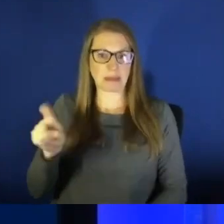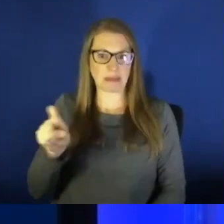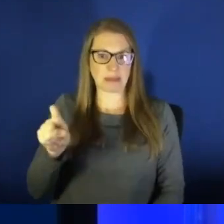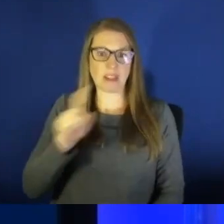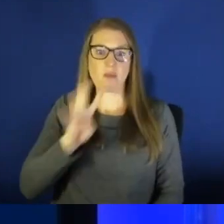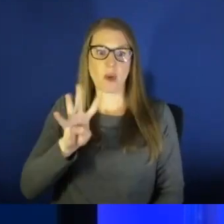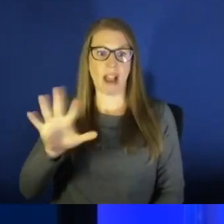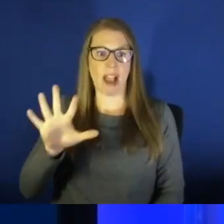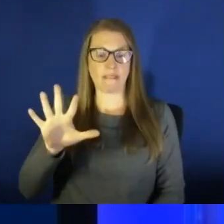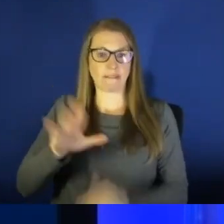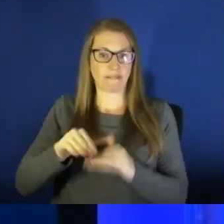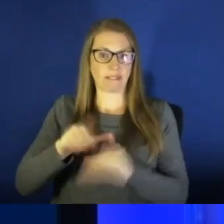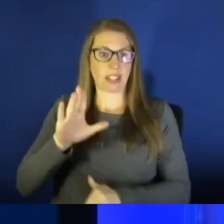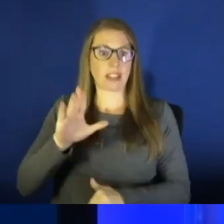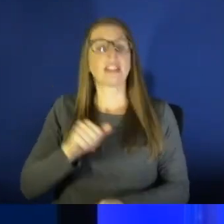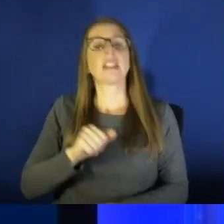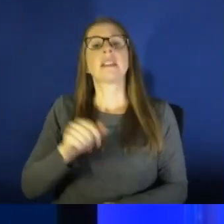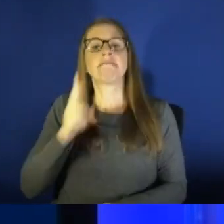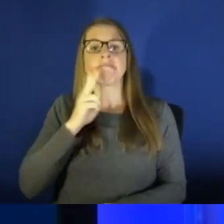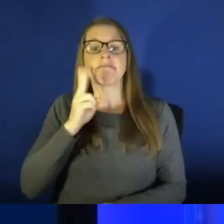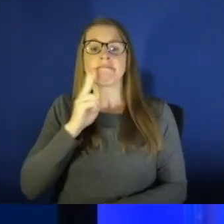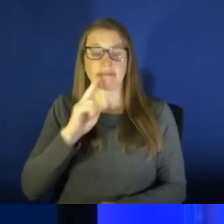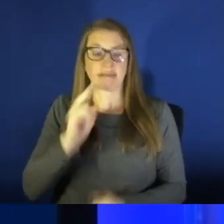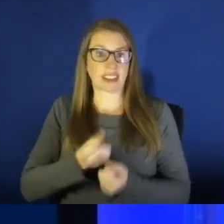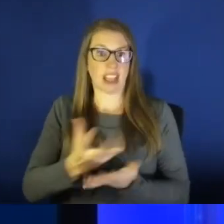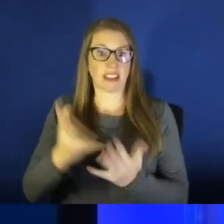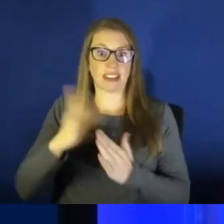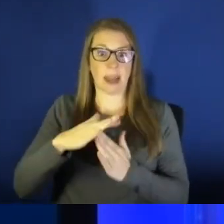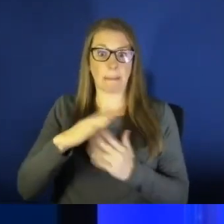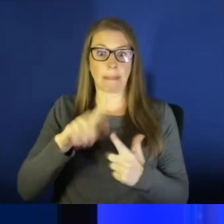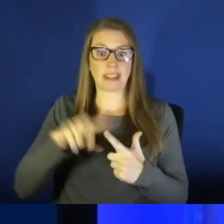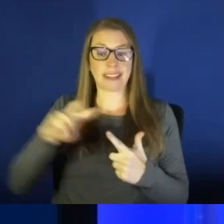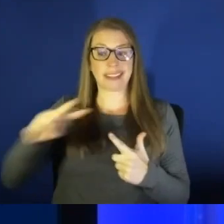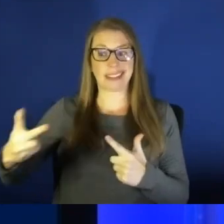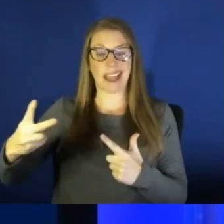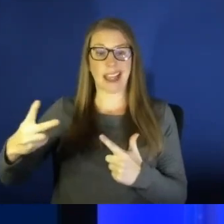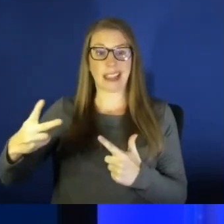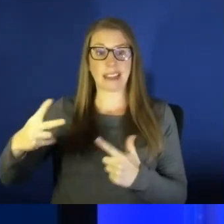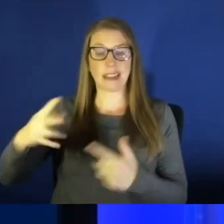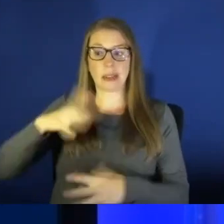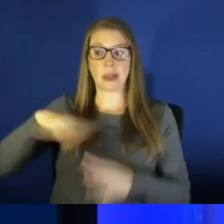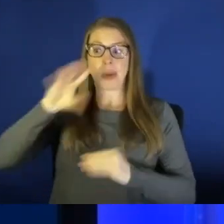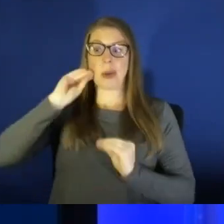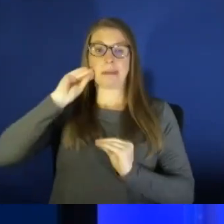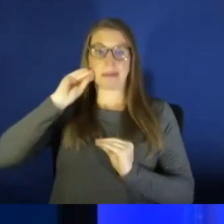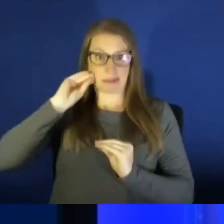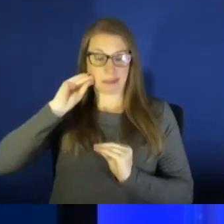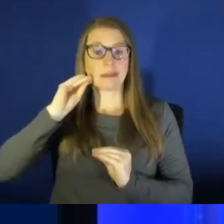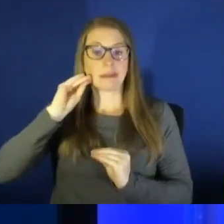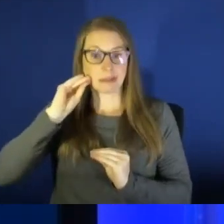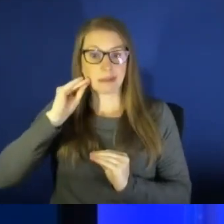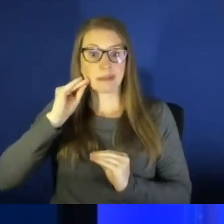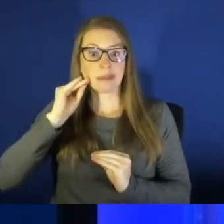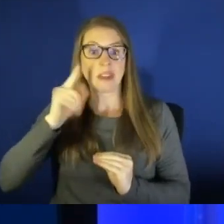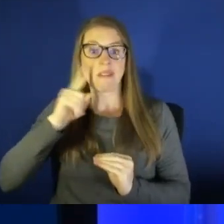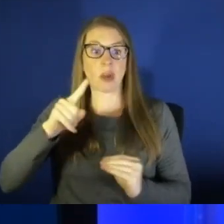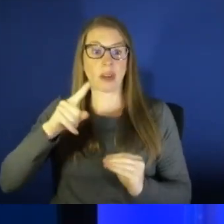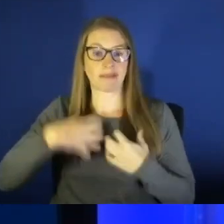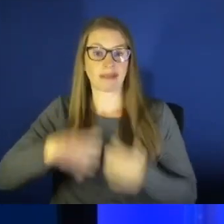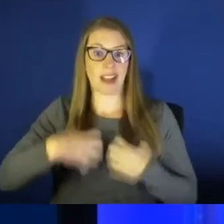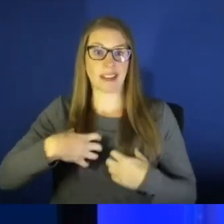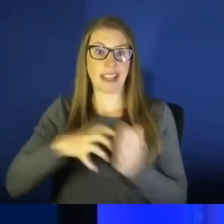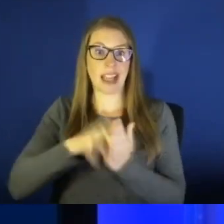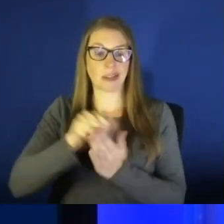leading cause, and even secondhand smoke is linked to 3% of all lung cancers. Early detection is key